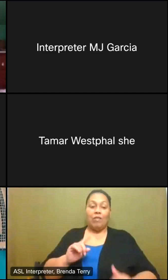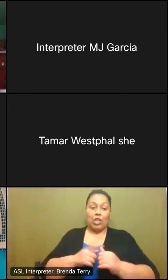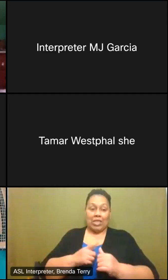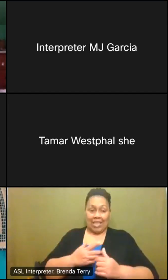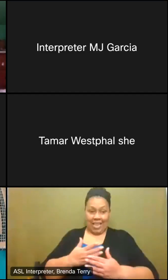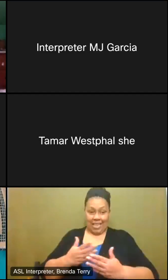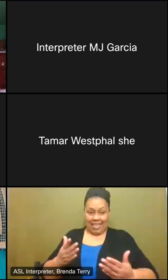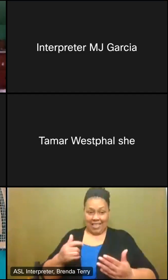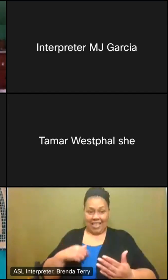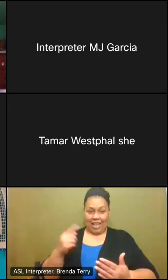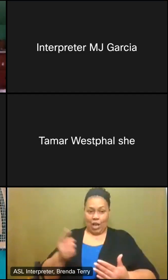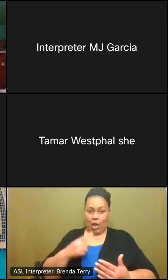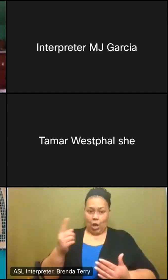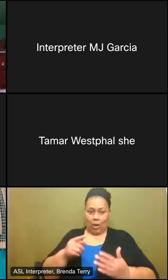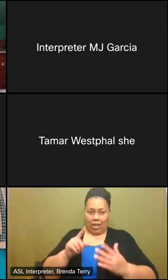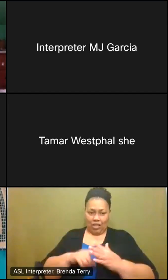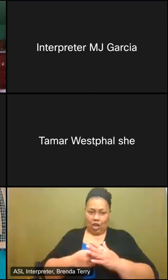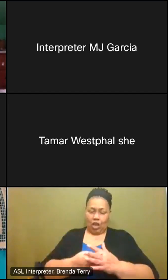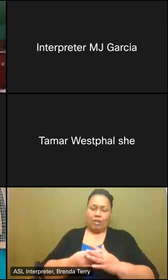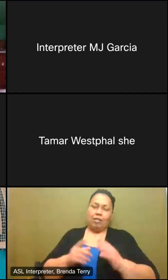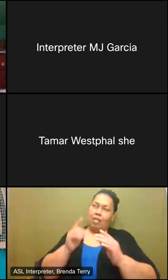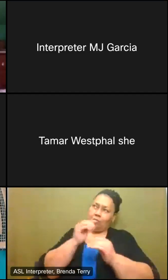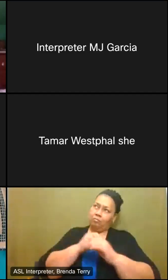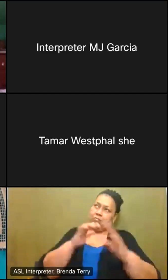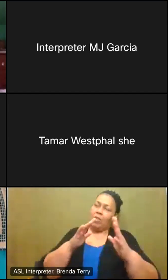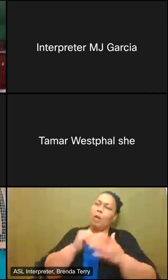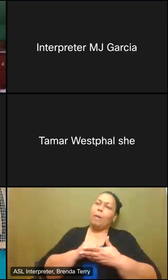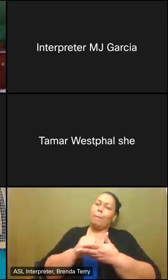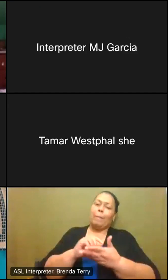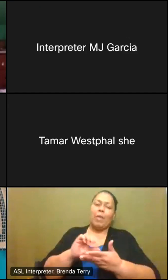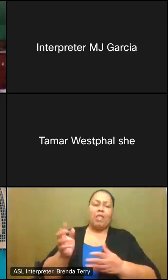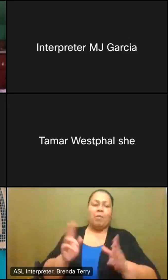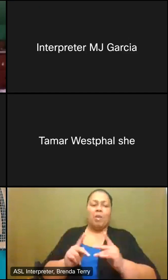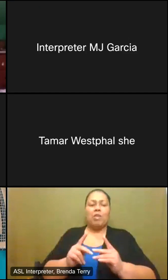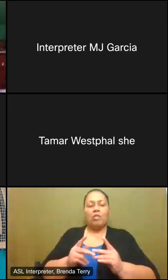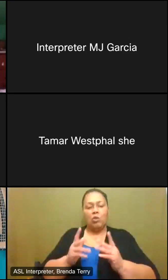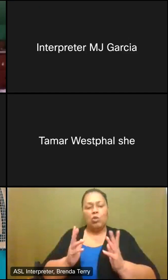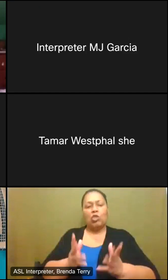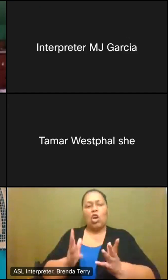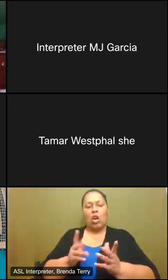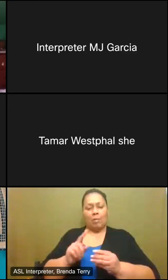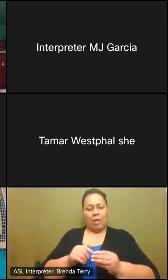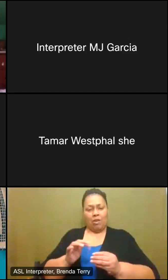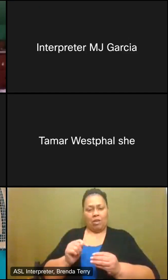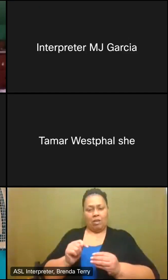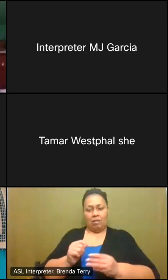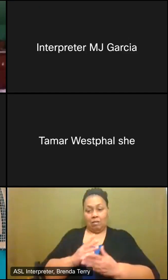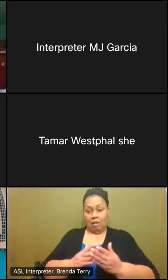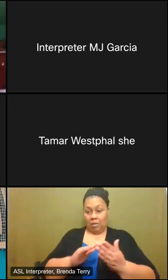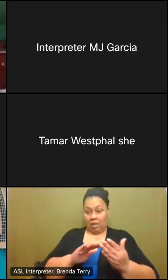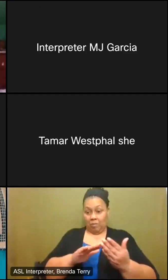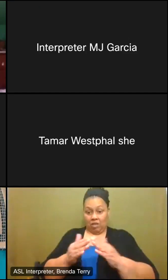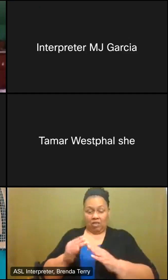always start is to help other people and to talk about it, because some communities, they're not